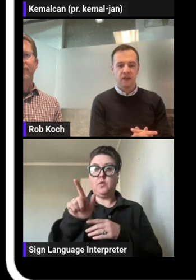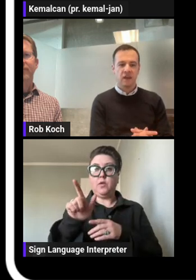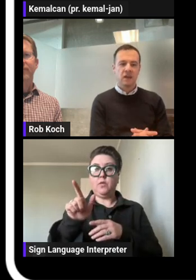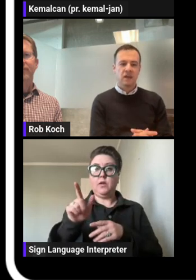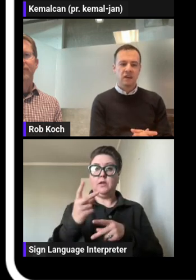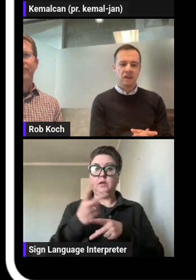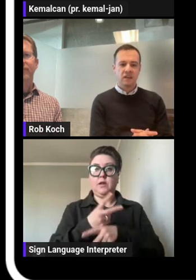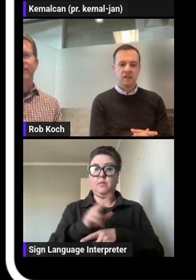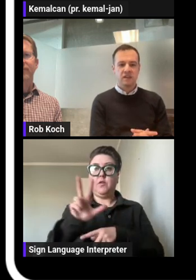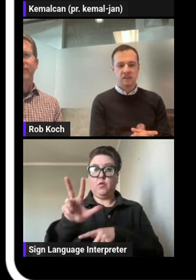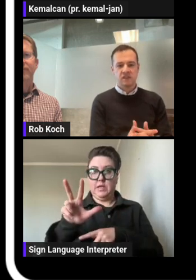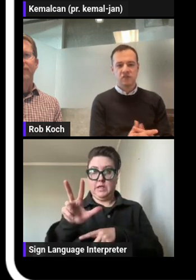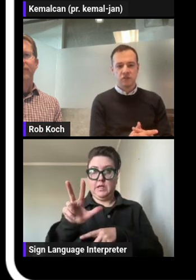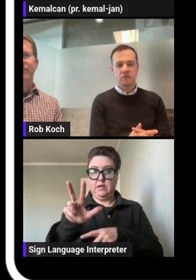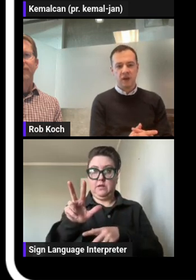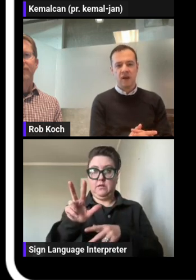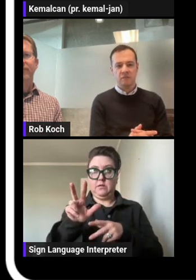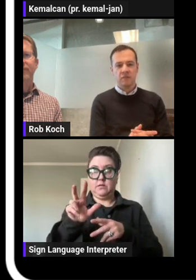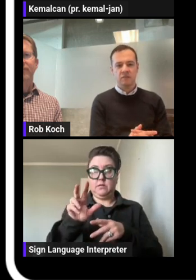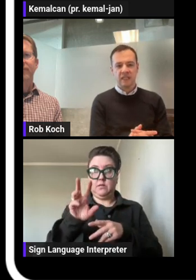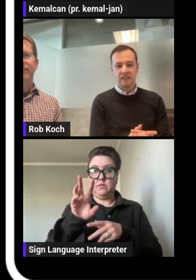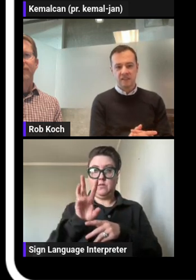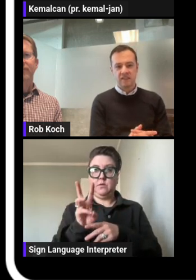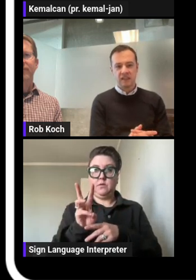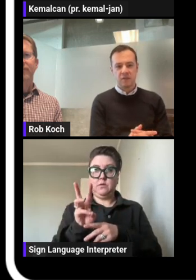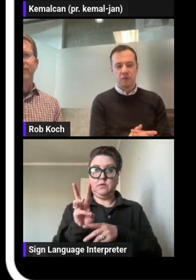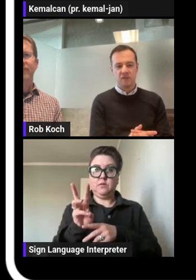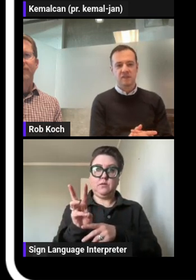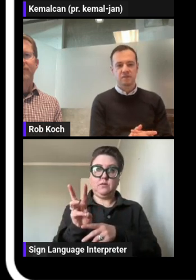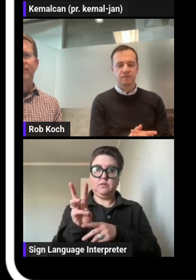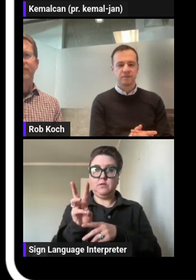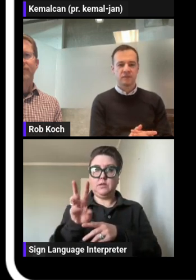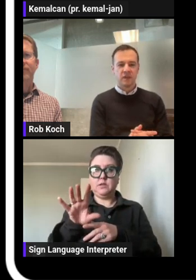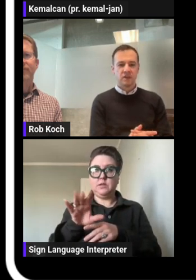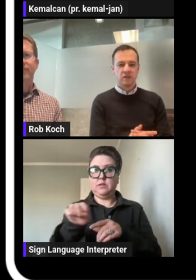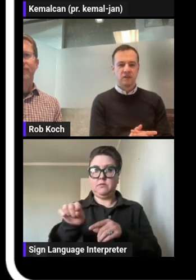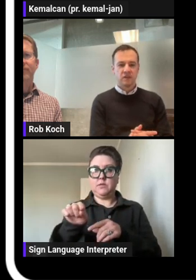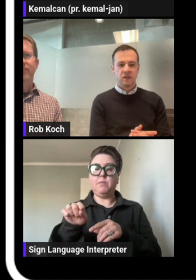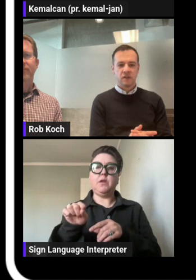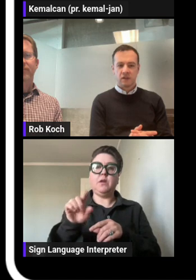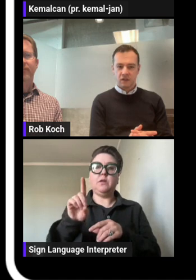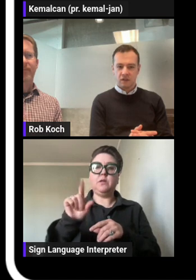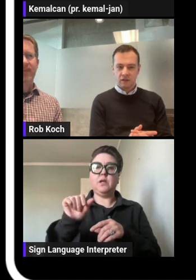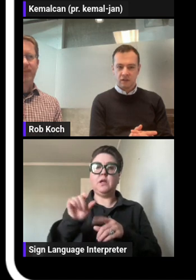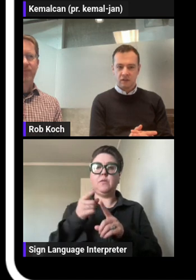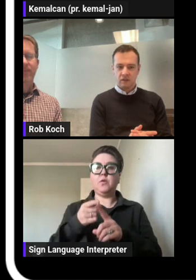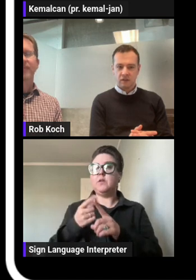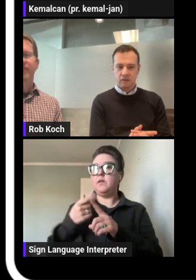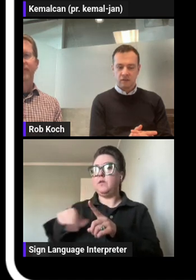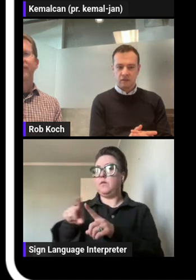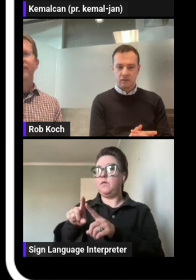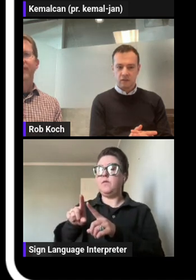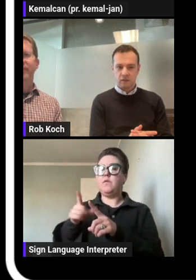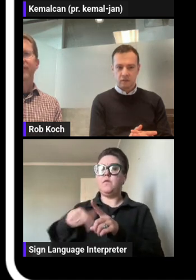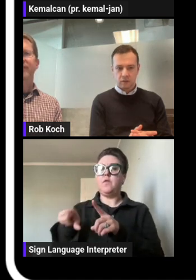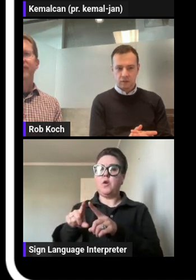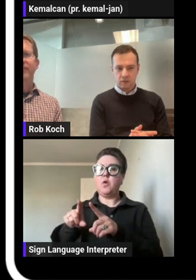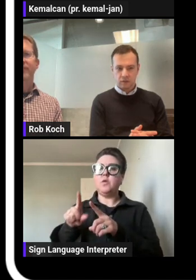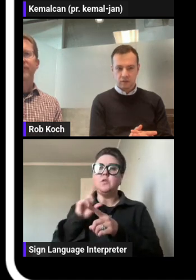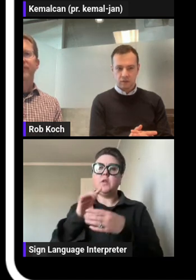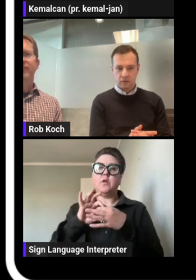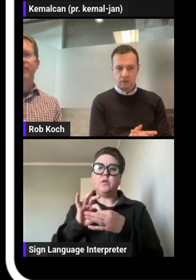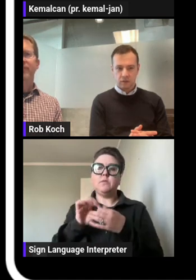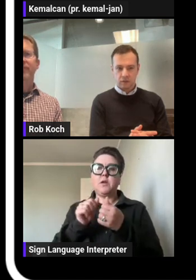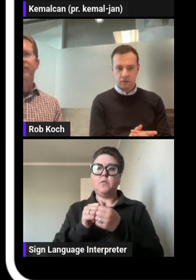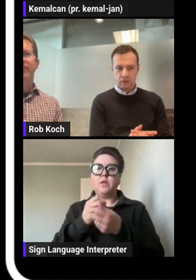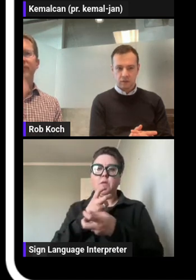3, 63 data points. For those points in the hands, do they correspond to